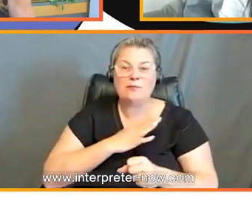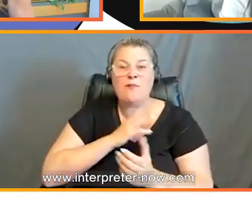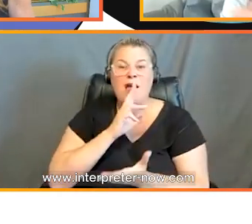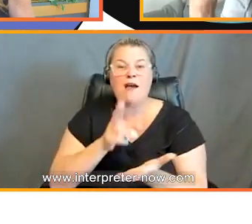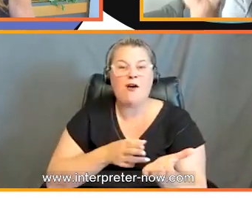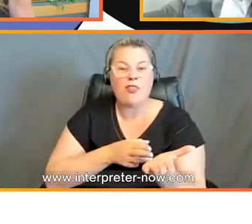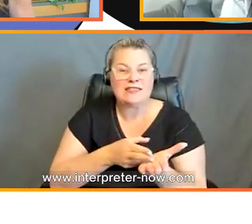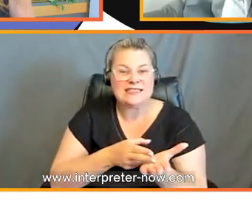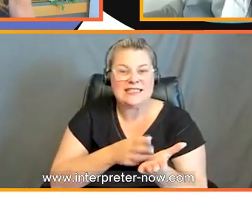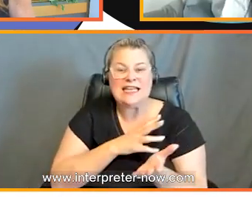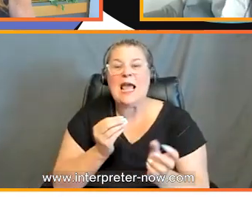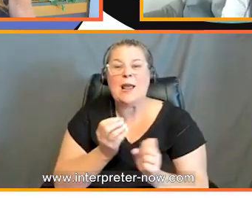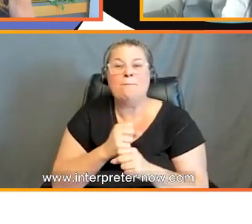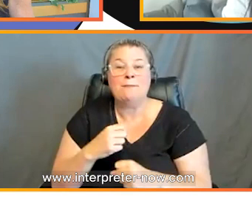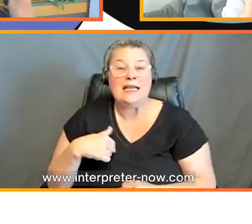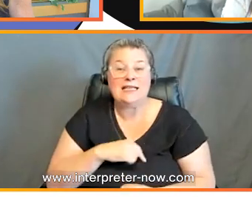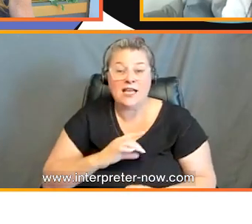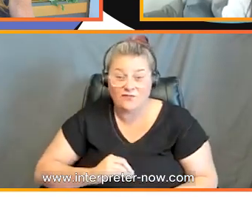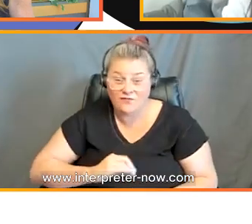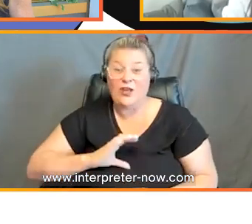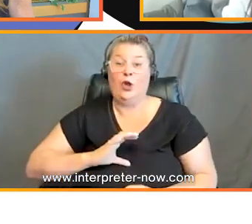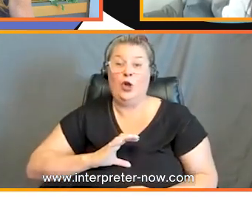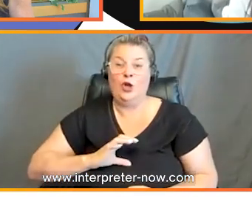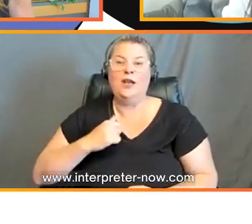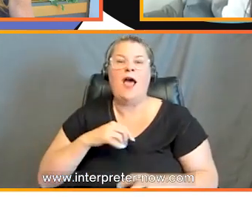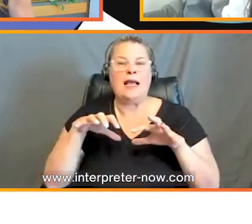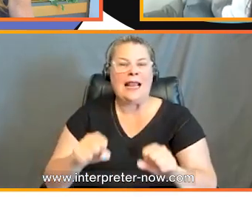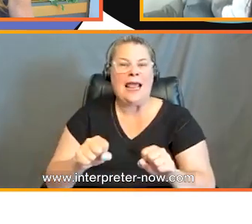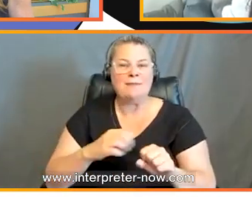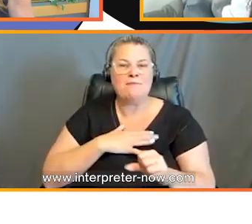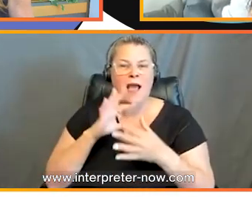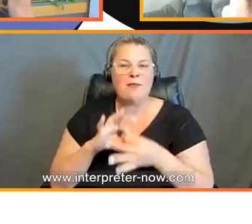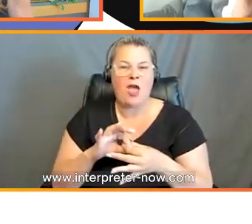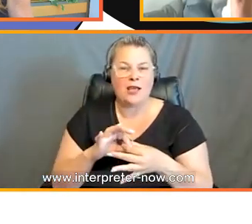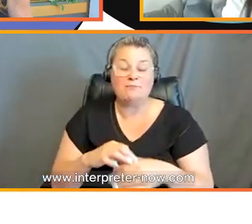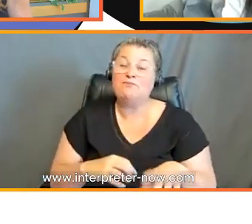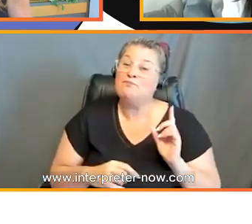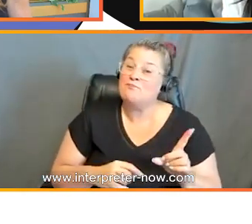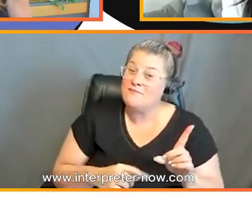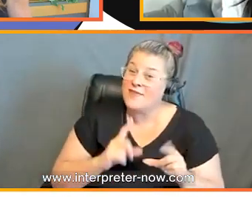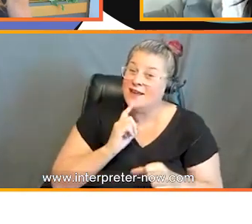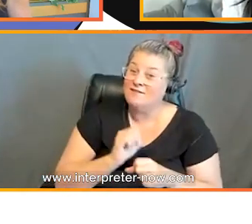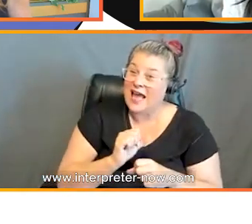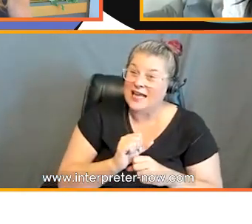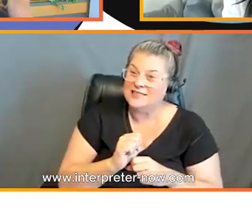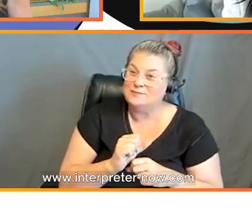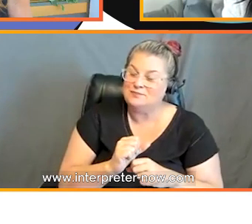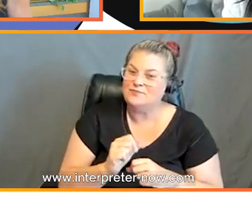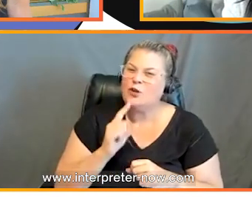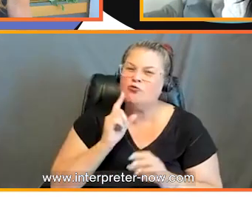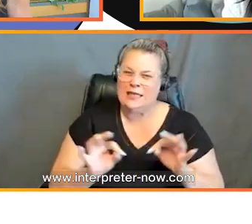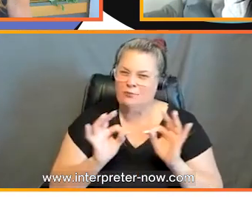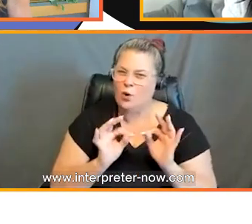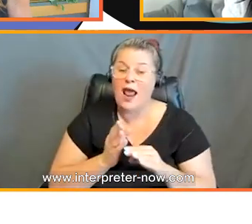authenticity and makes us feel good, we are claiming our belonging. And in fact, this is really